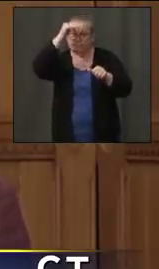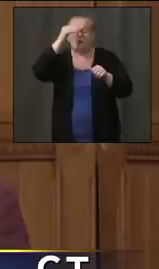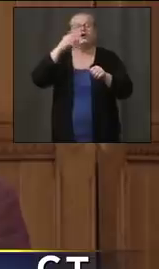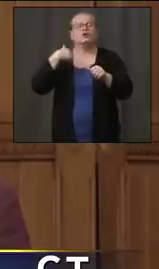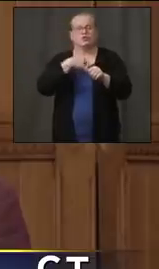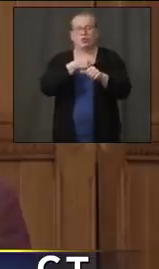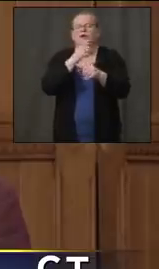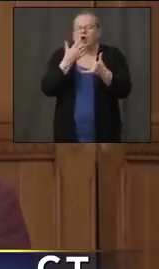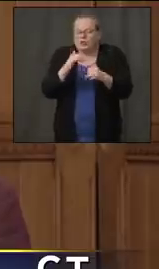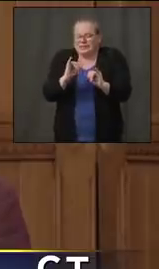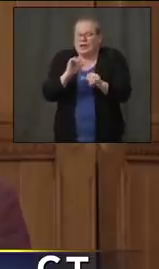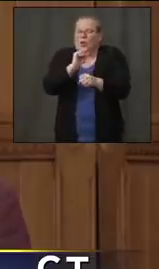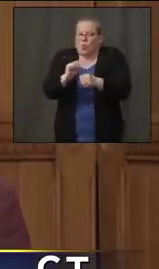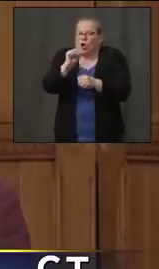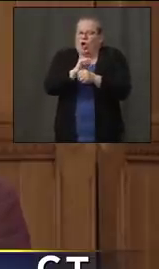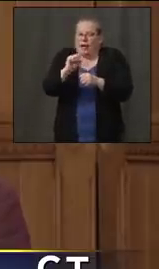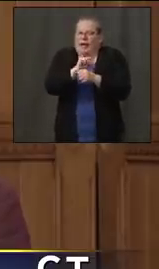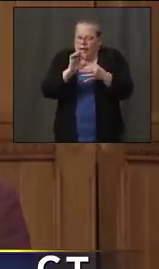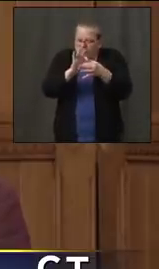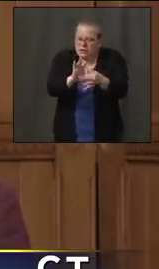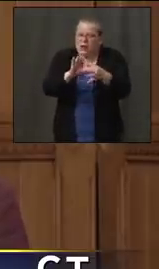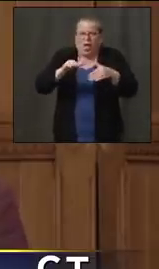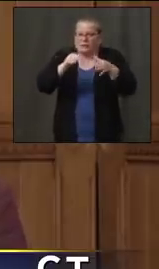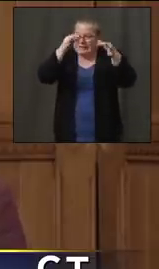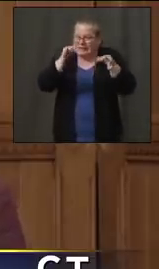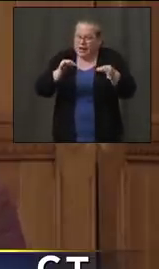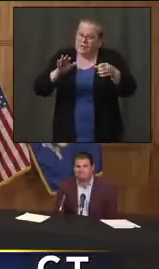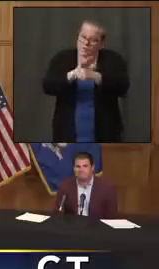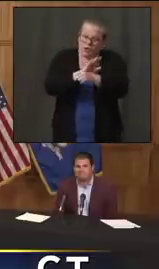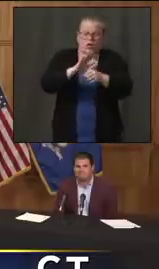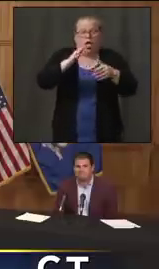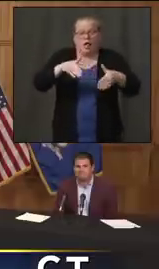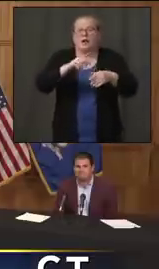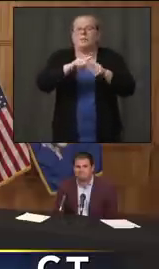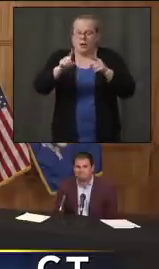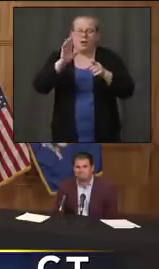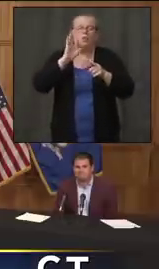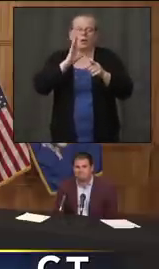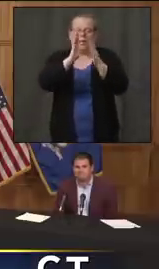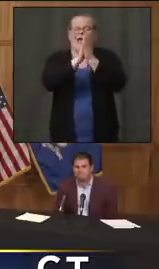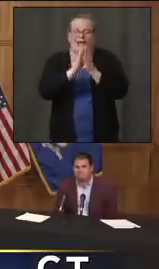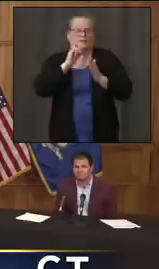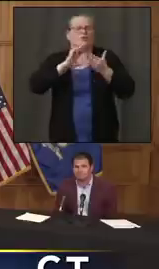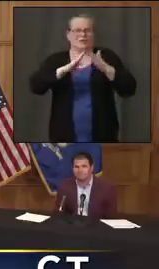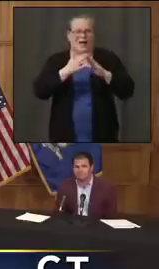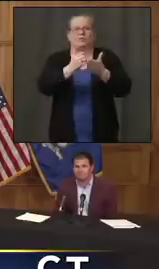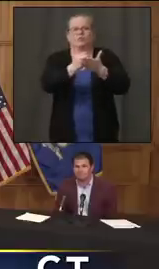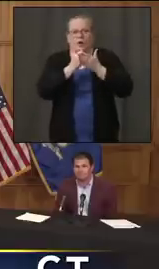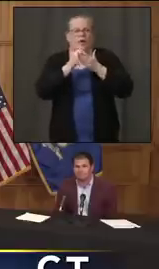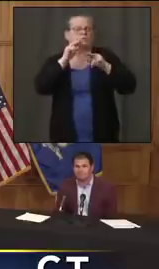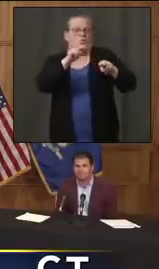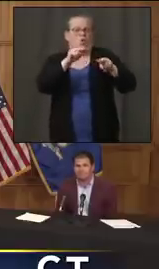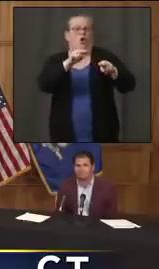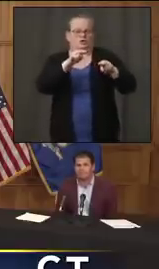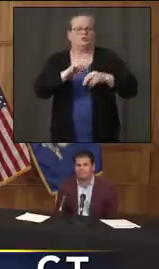I think we are going to need local help in terms of enforcement. And regarding the restaurants, and I'm sorry if I